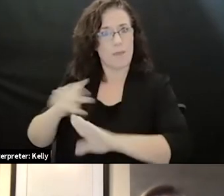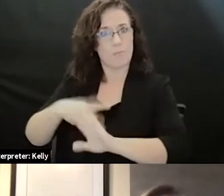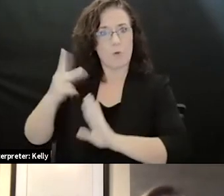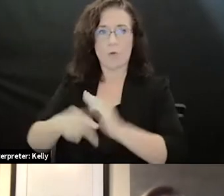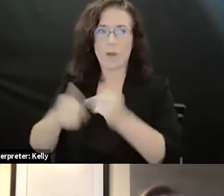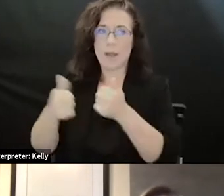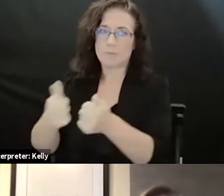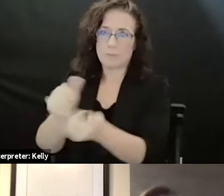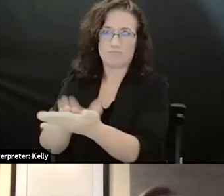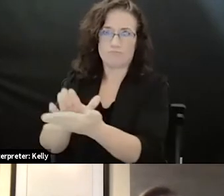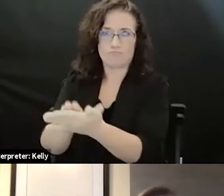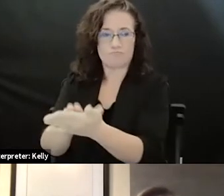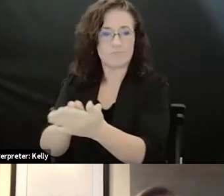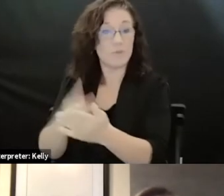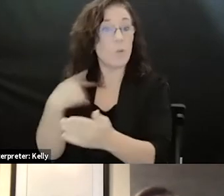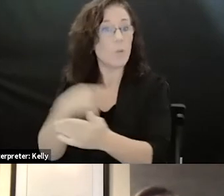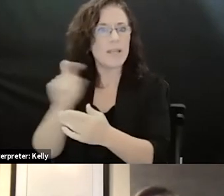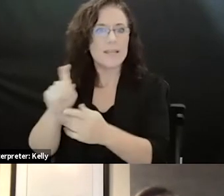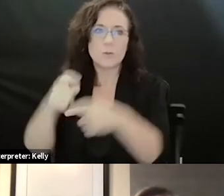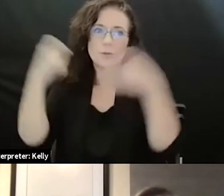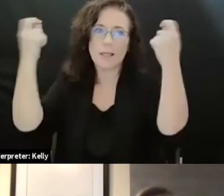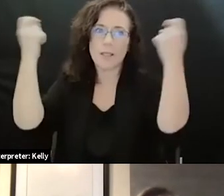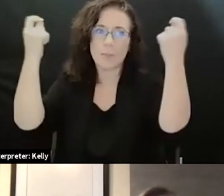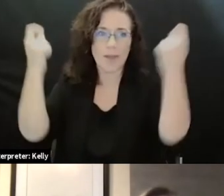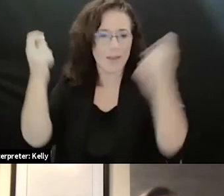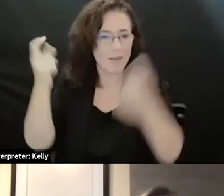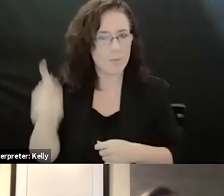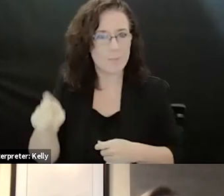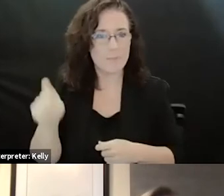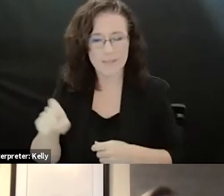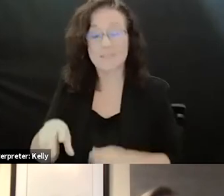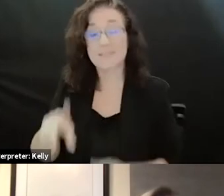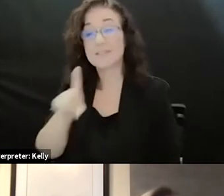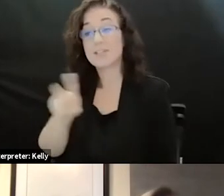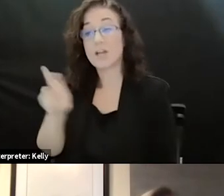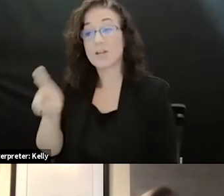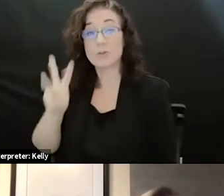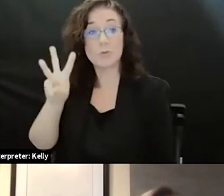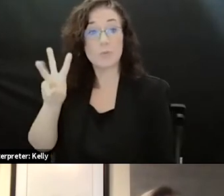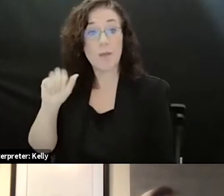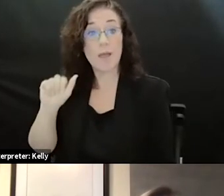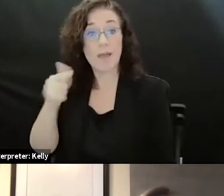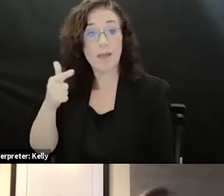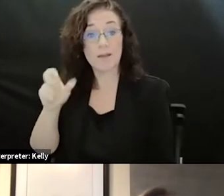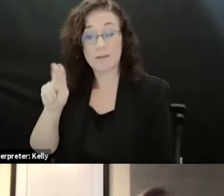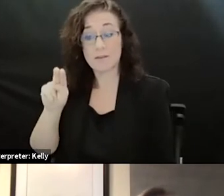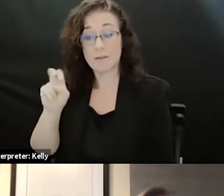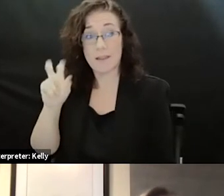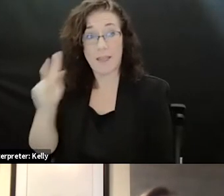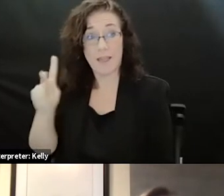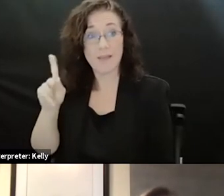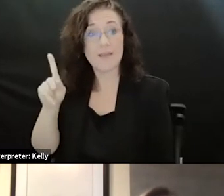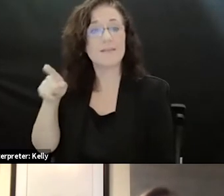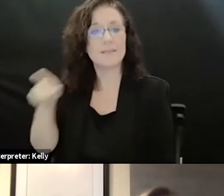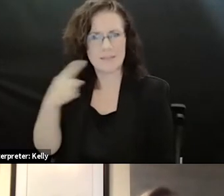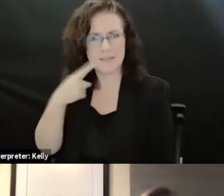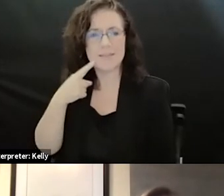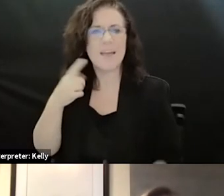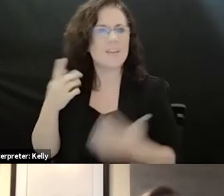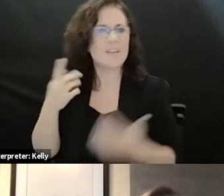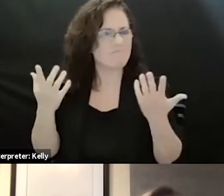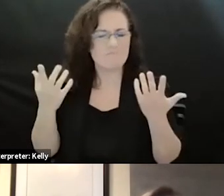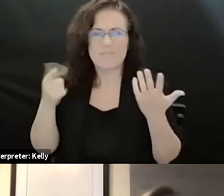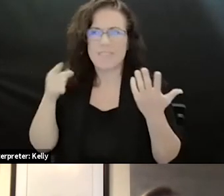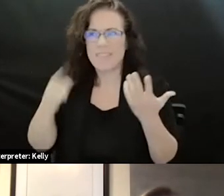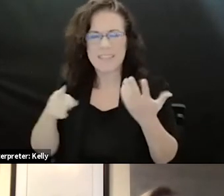need to celebrate as dr wagner said uh in this very dire hard time akin to world war ii we need